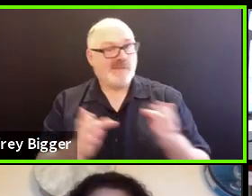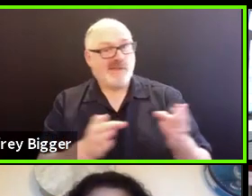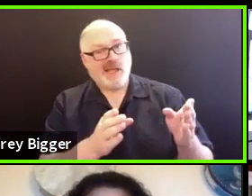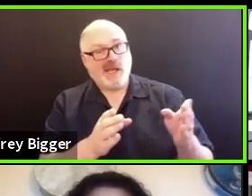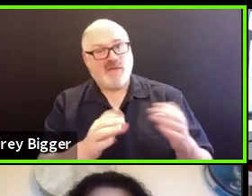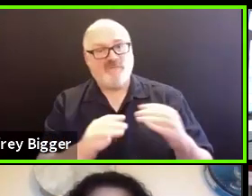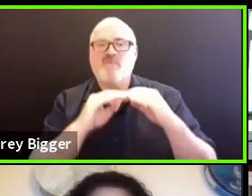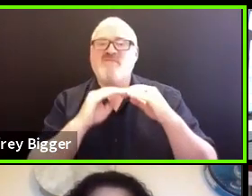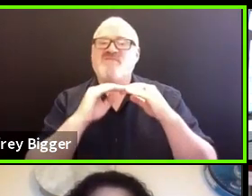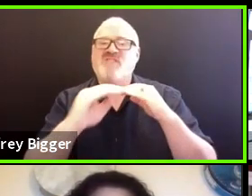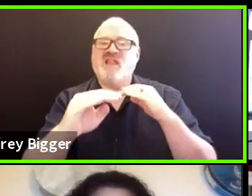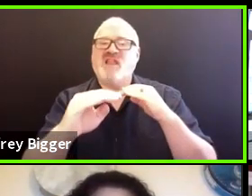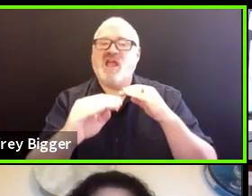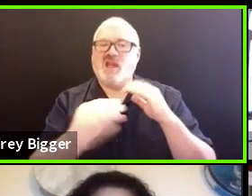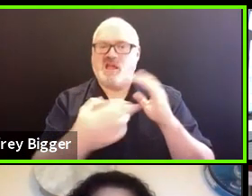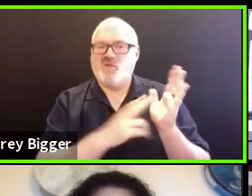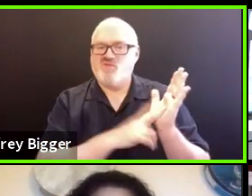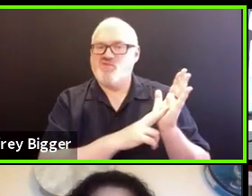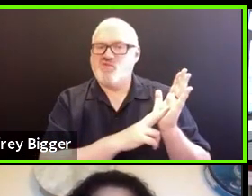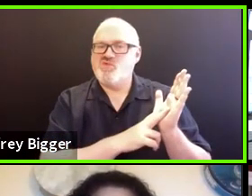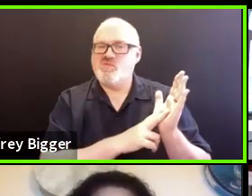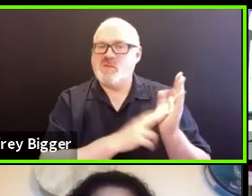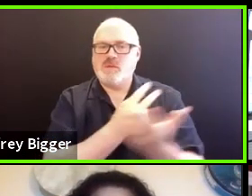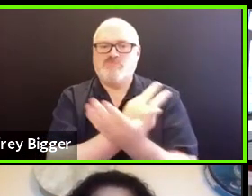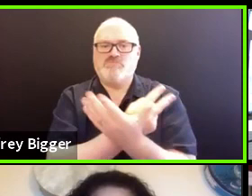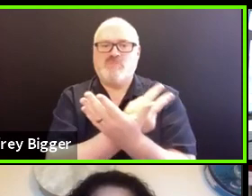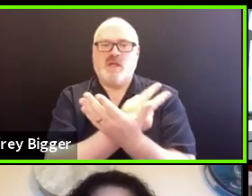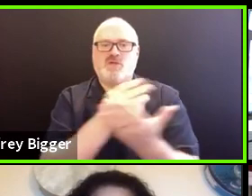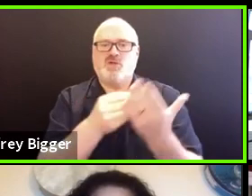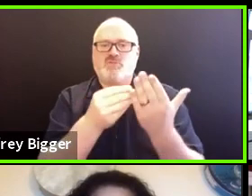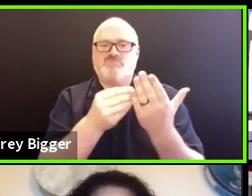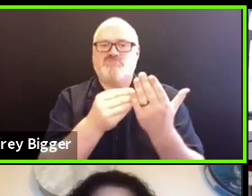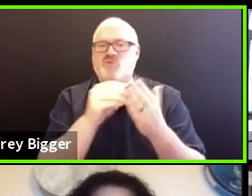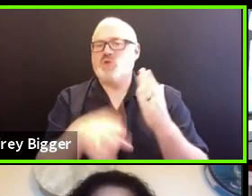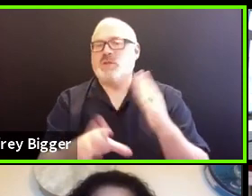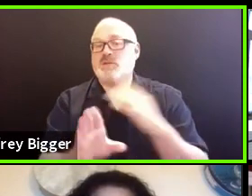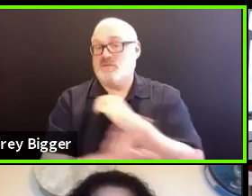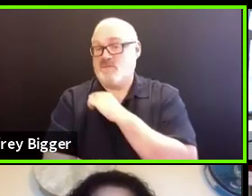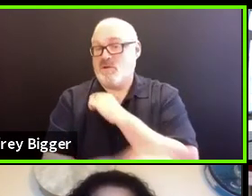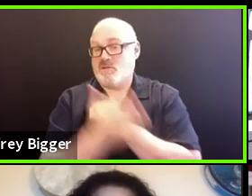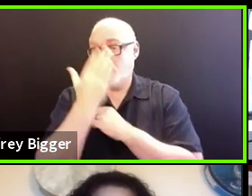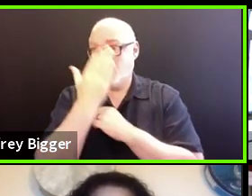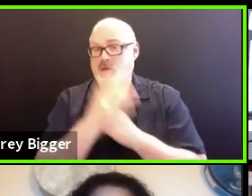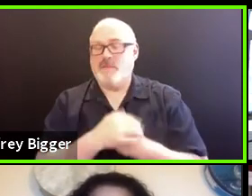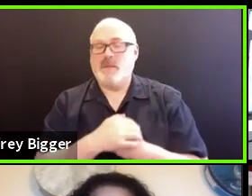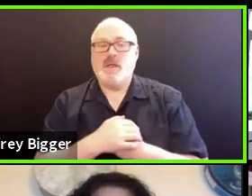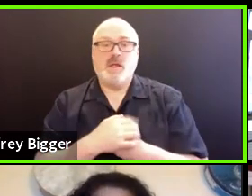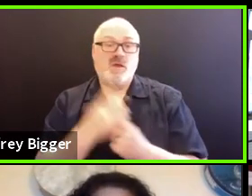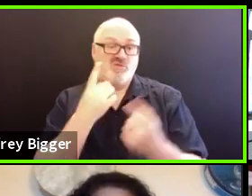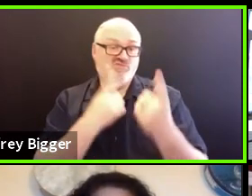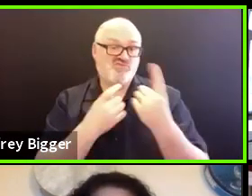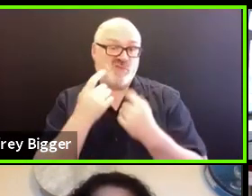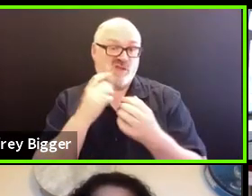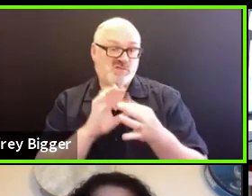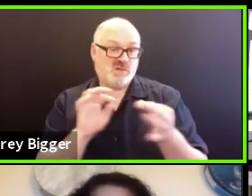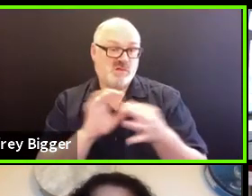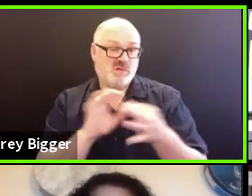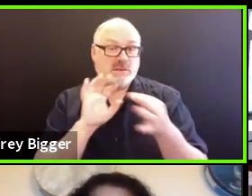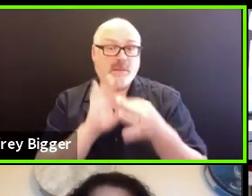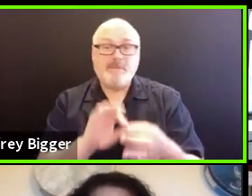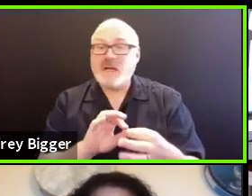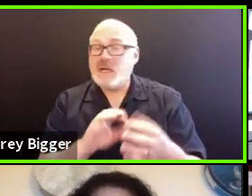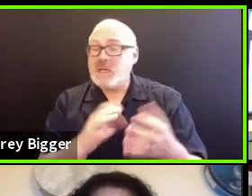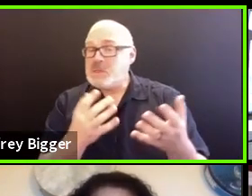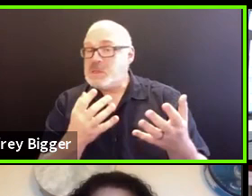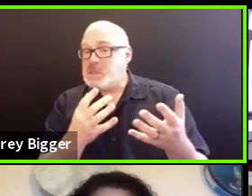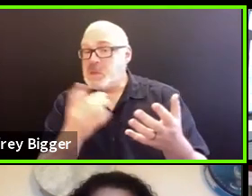flat enrollment with graduate students in the fall. any questions or comments about where we